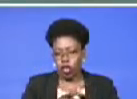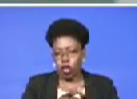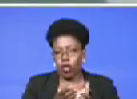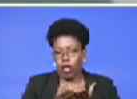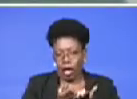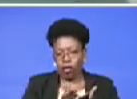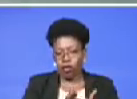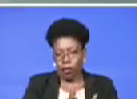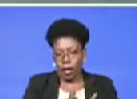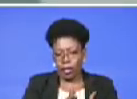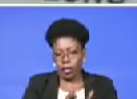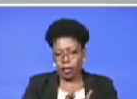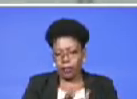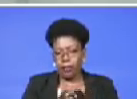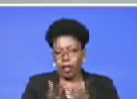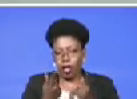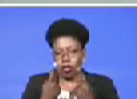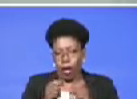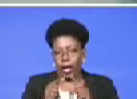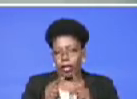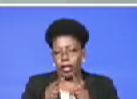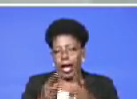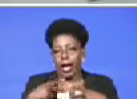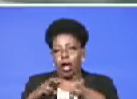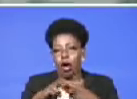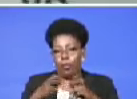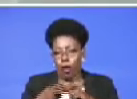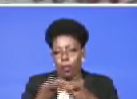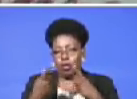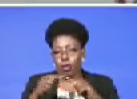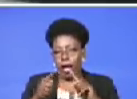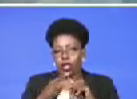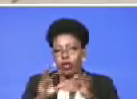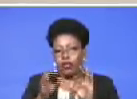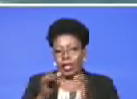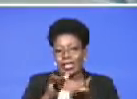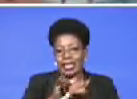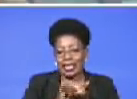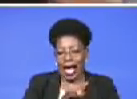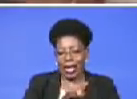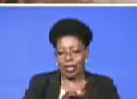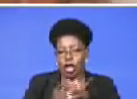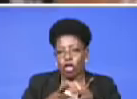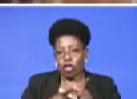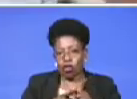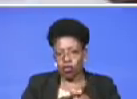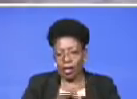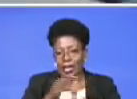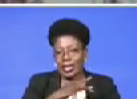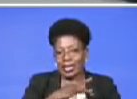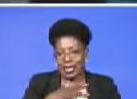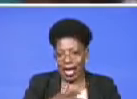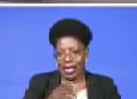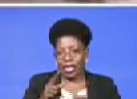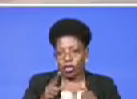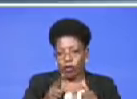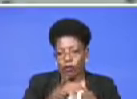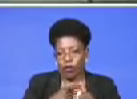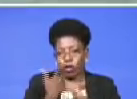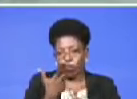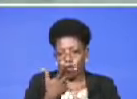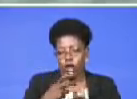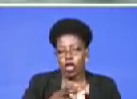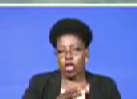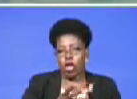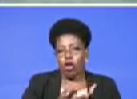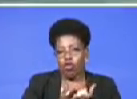are going to try and correct that and come back tomorrow. But once again, Legend, Running Tide, and Tidal Wave, that was the order in the first series race for